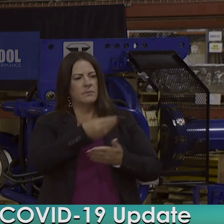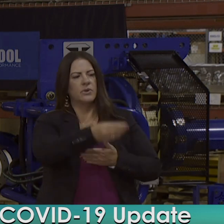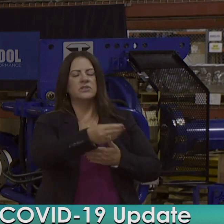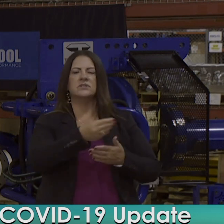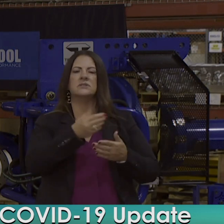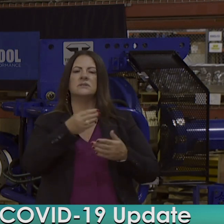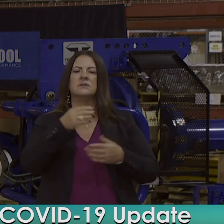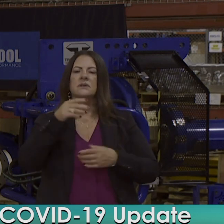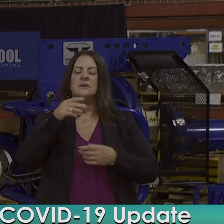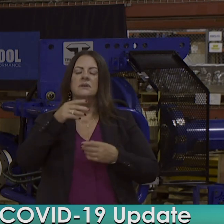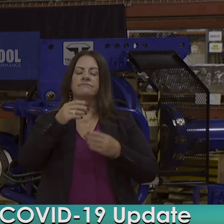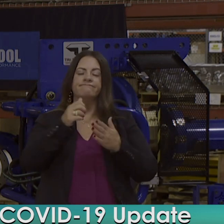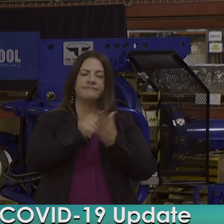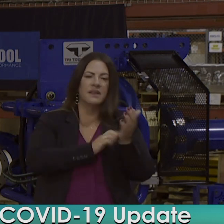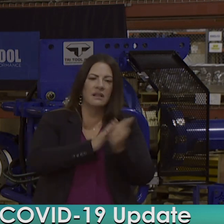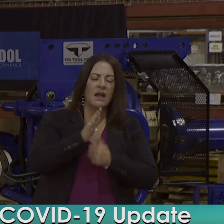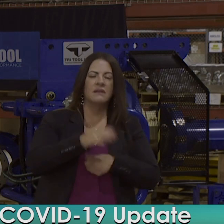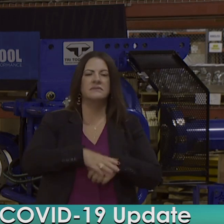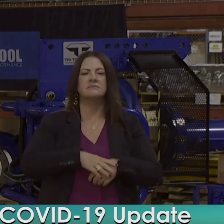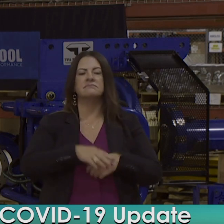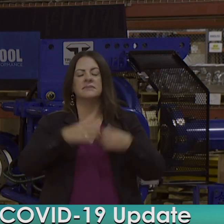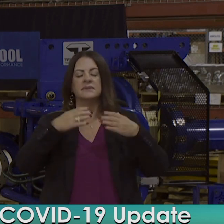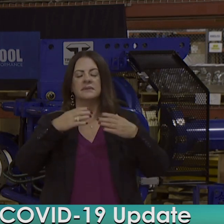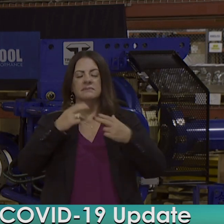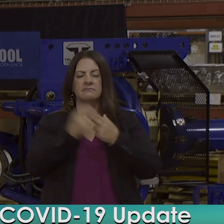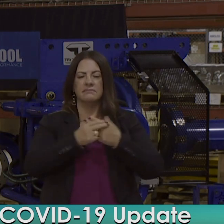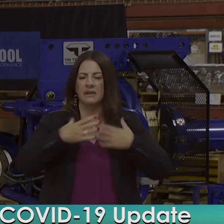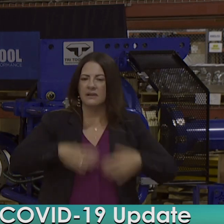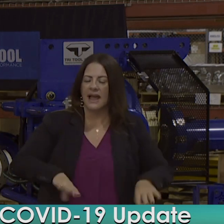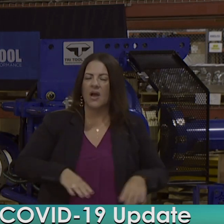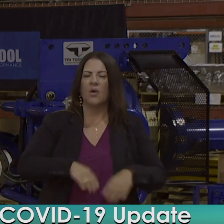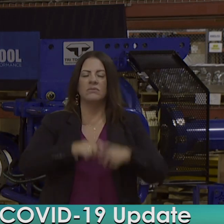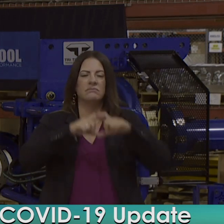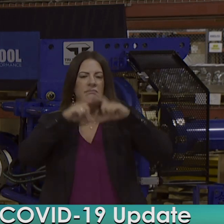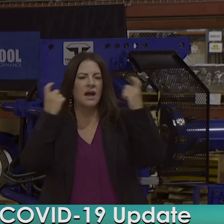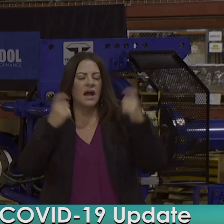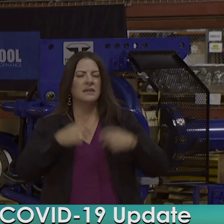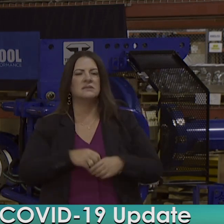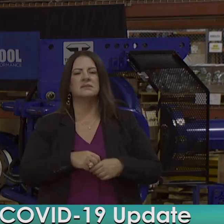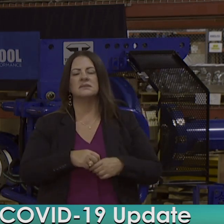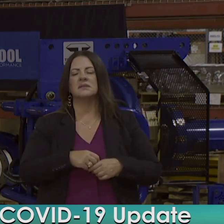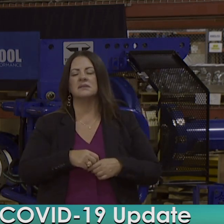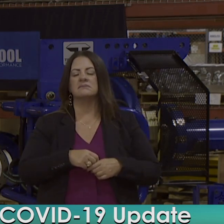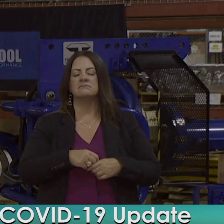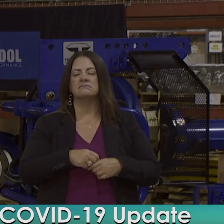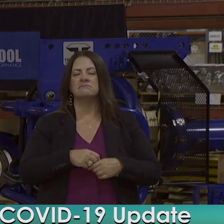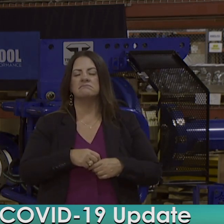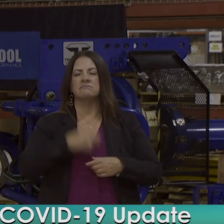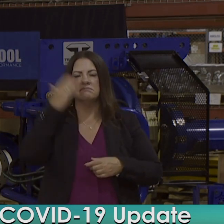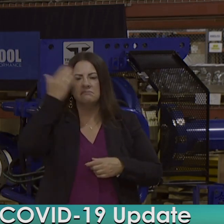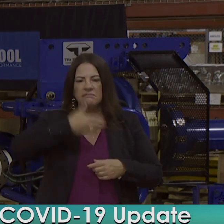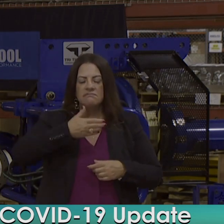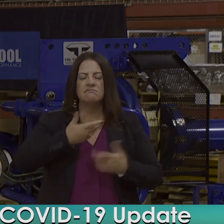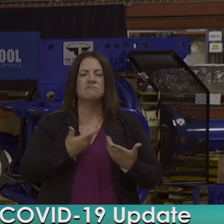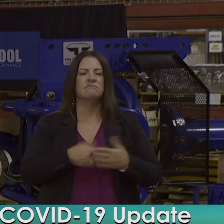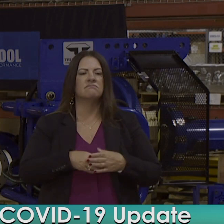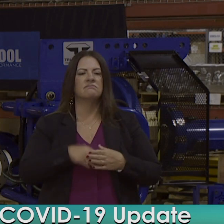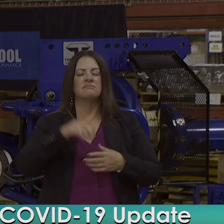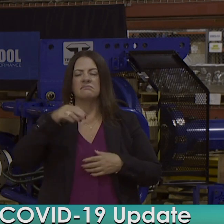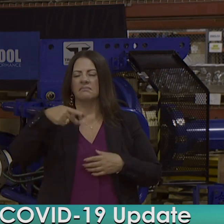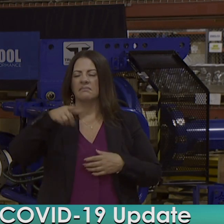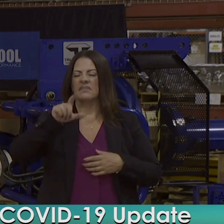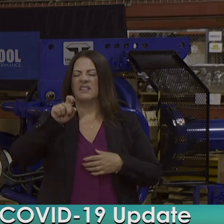gowns, gloves, sanitizers, things like face coverings, face masks, plexiglass